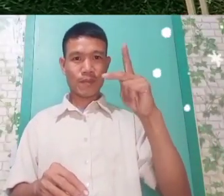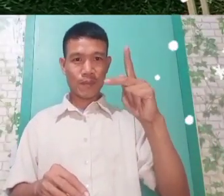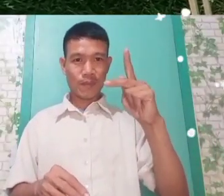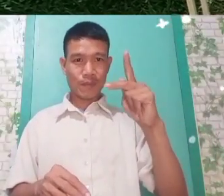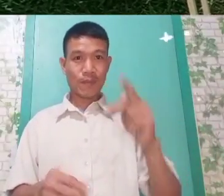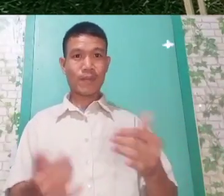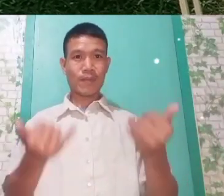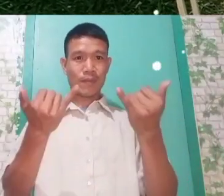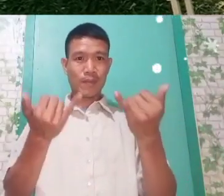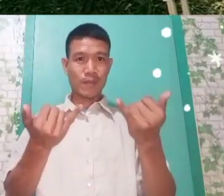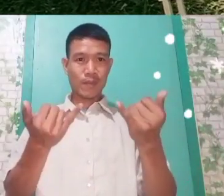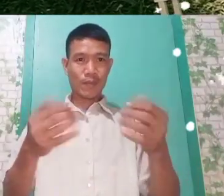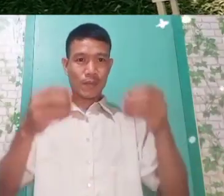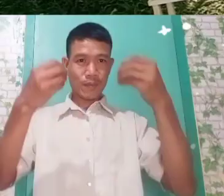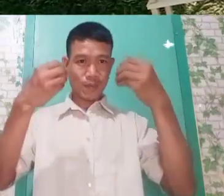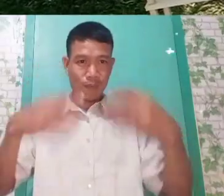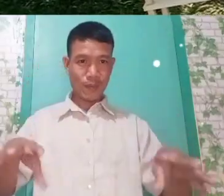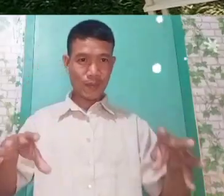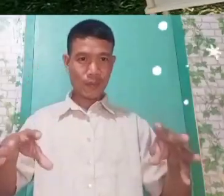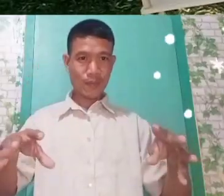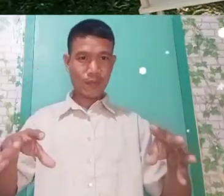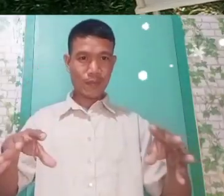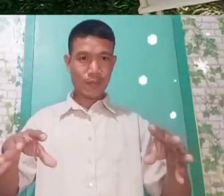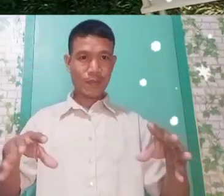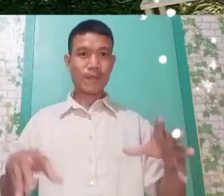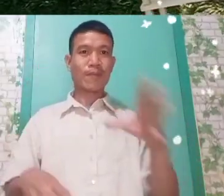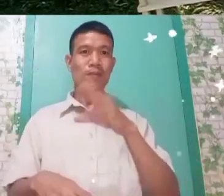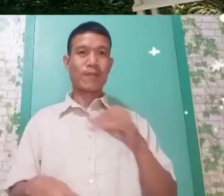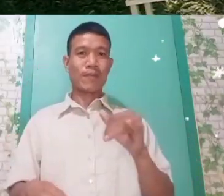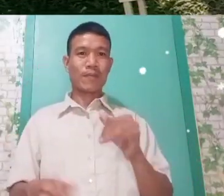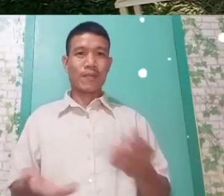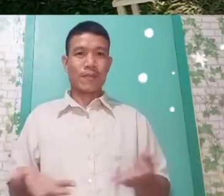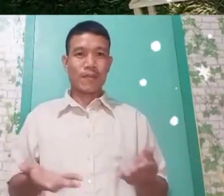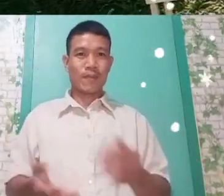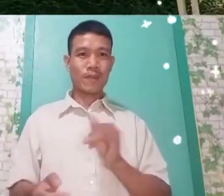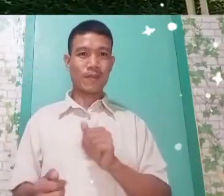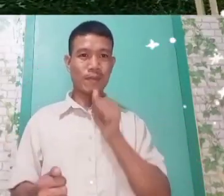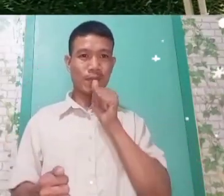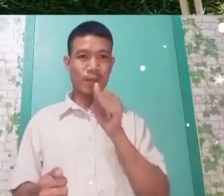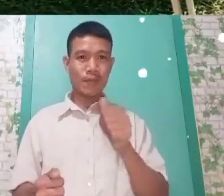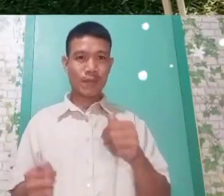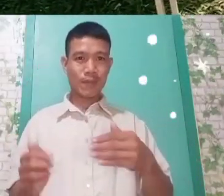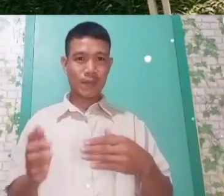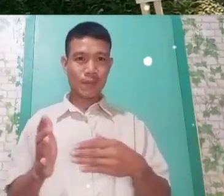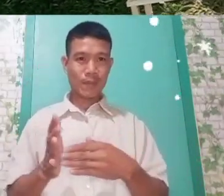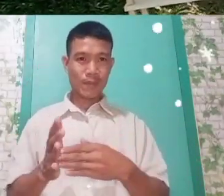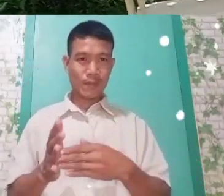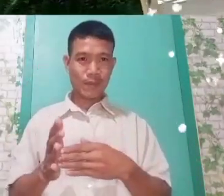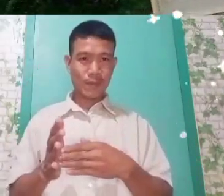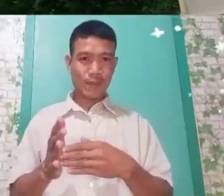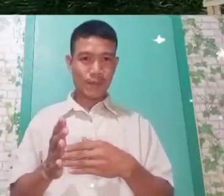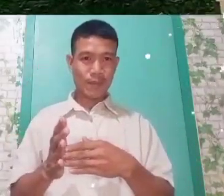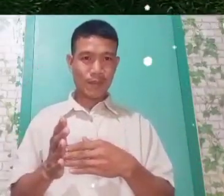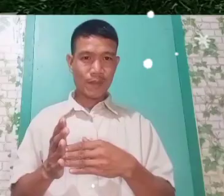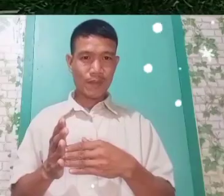and here I am again. I accomplished it with a given period of time, which is